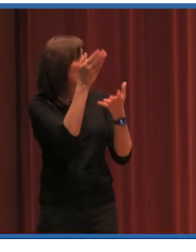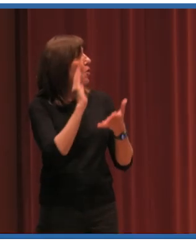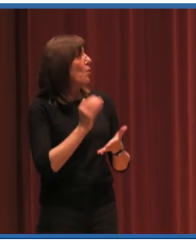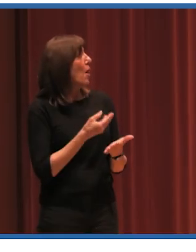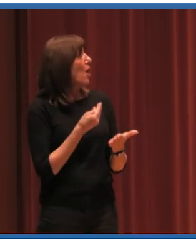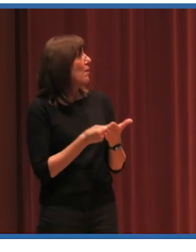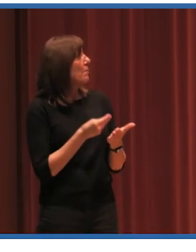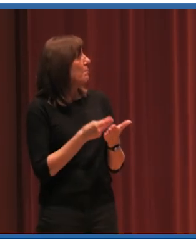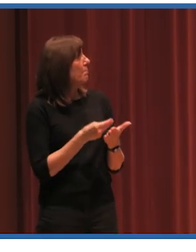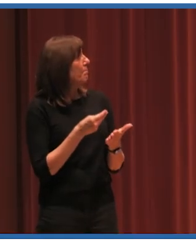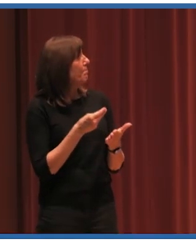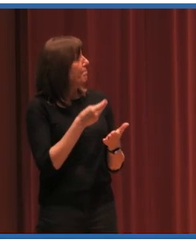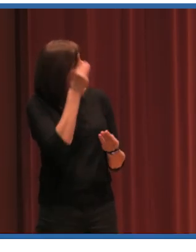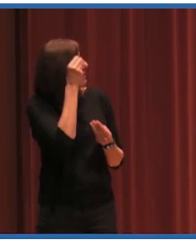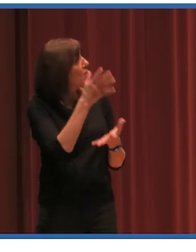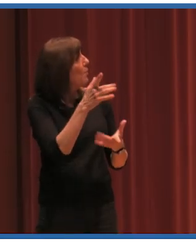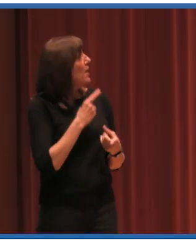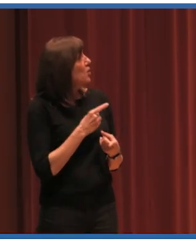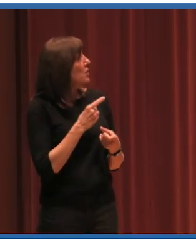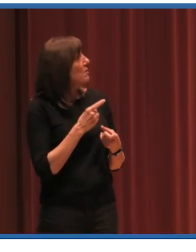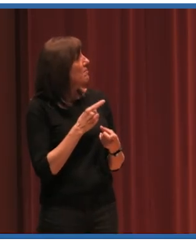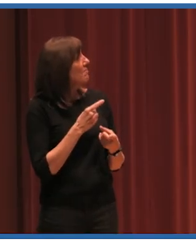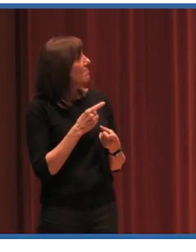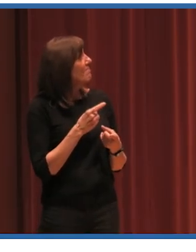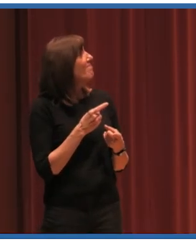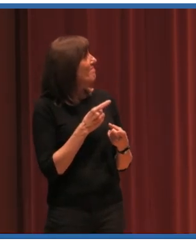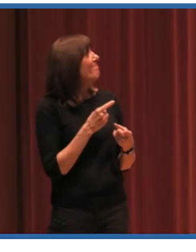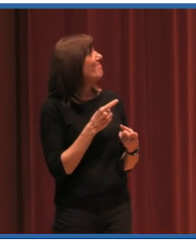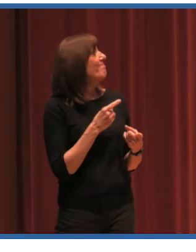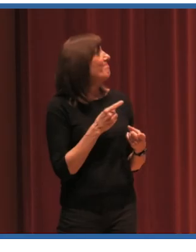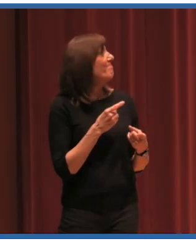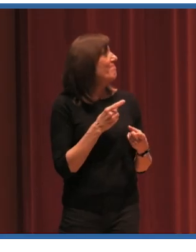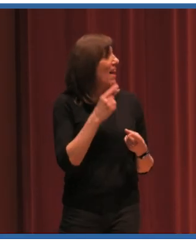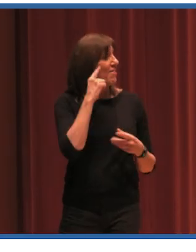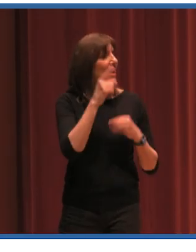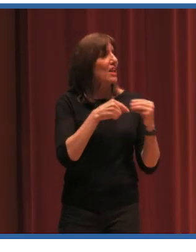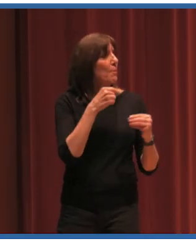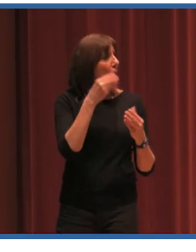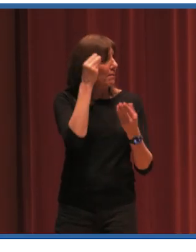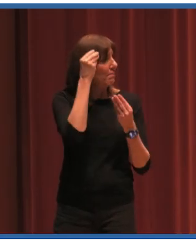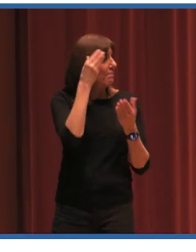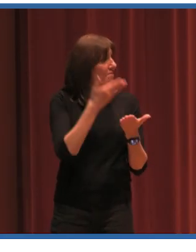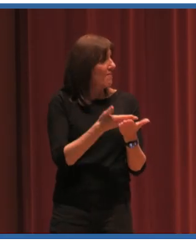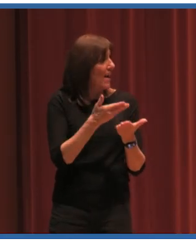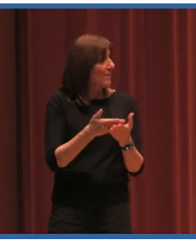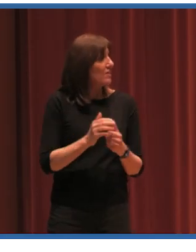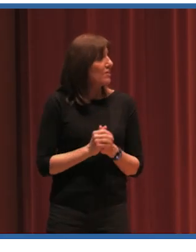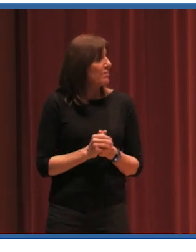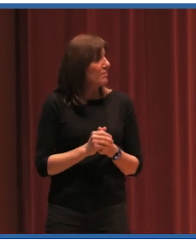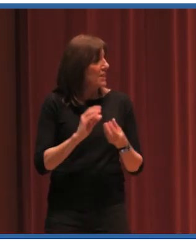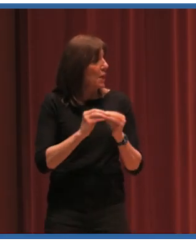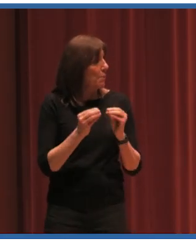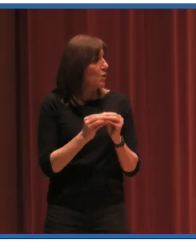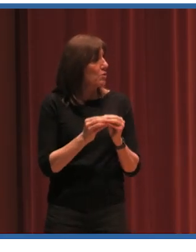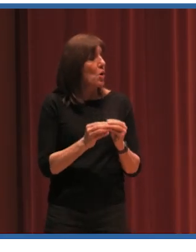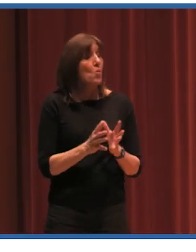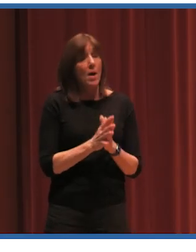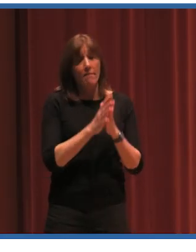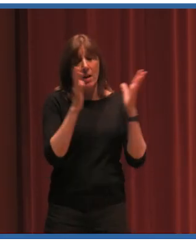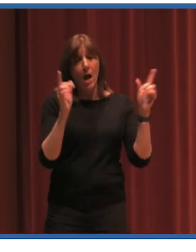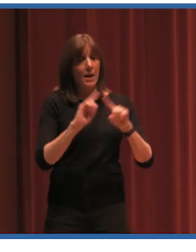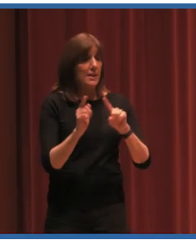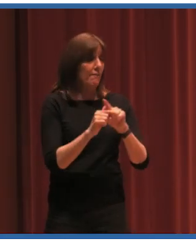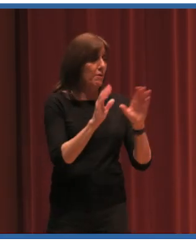that we're thinking about the data? Yeah, thank you for that question. It's an opportunity for me to highlight. We have so many data tools that